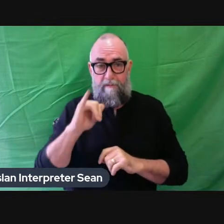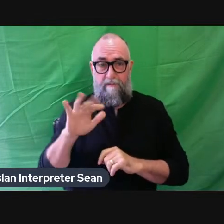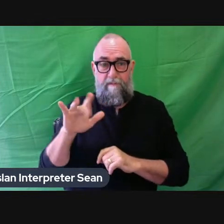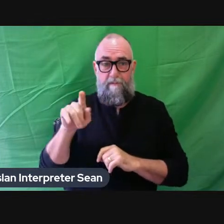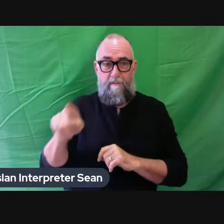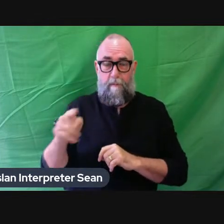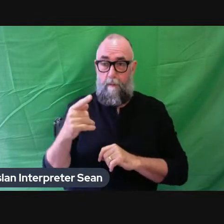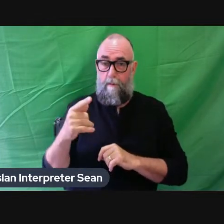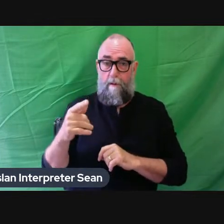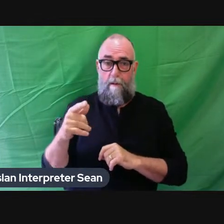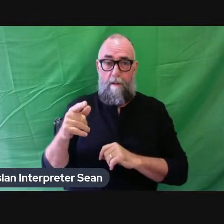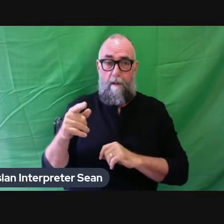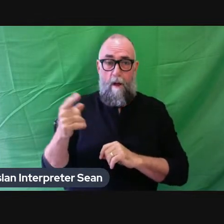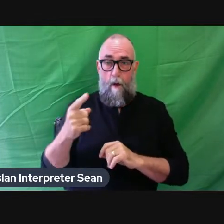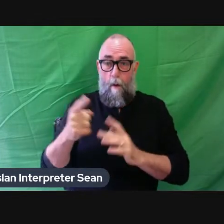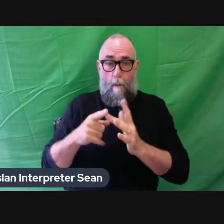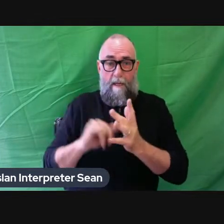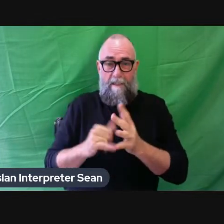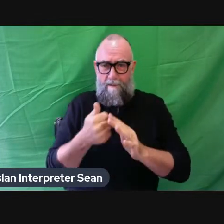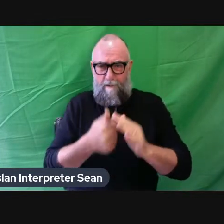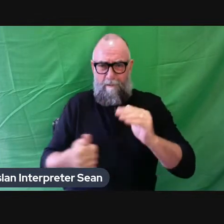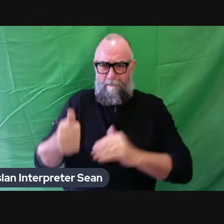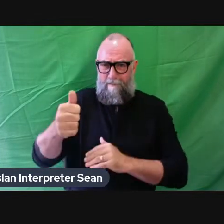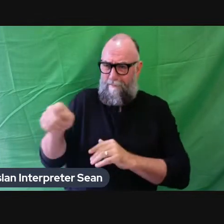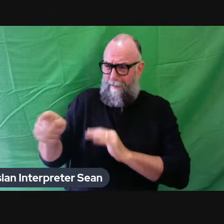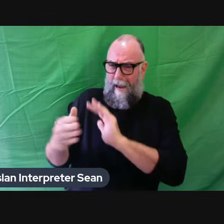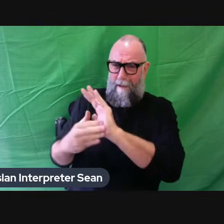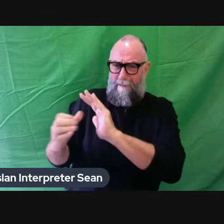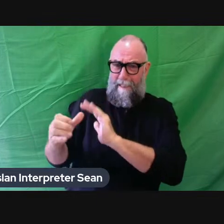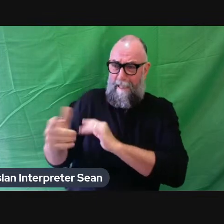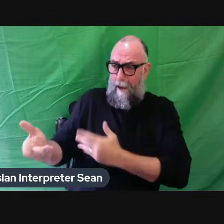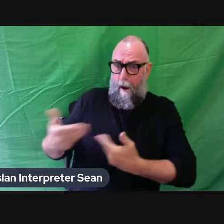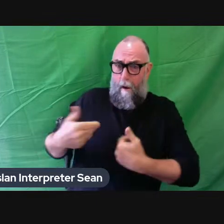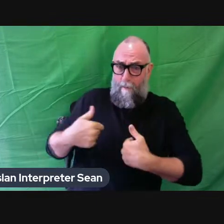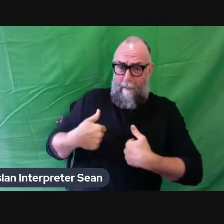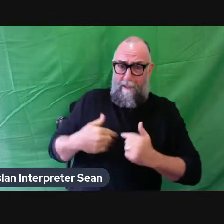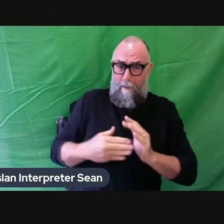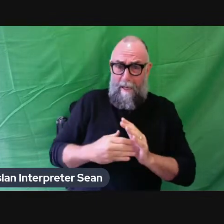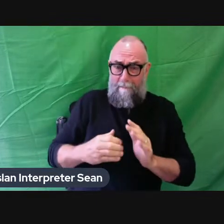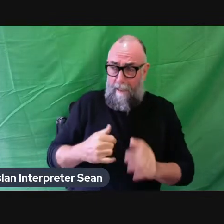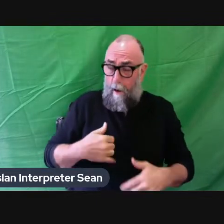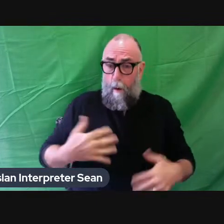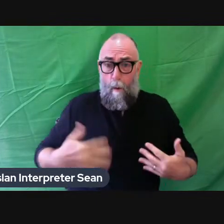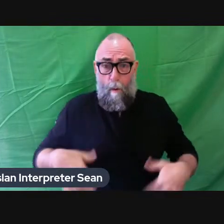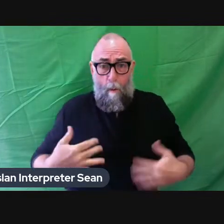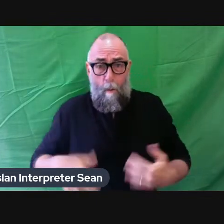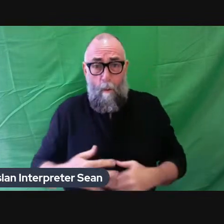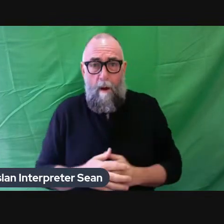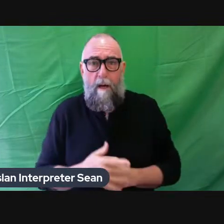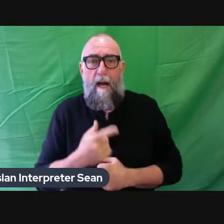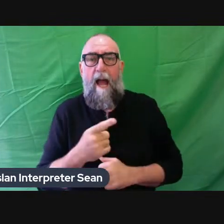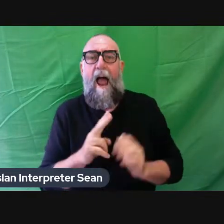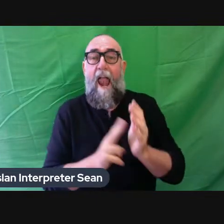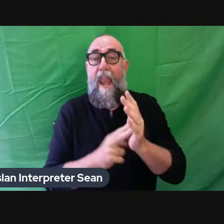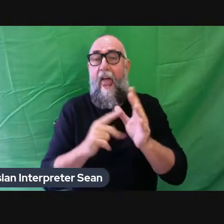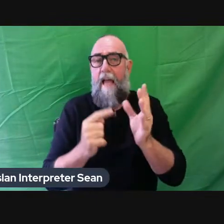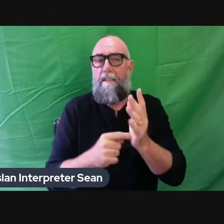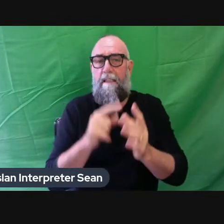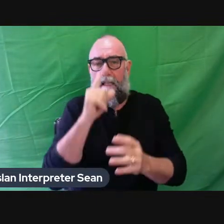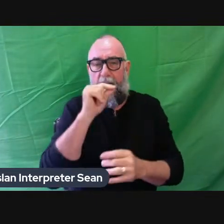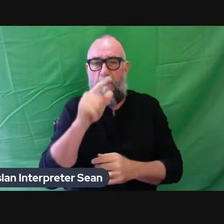prominent MCs. Thank you, and such a supporter of research and everybody. Nat, if you would pop some slides on the